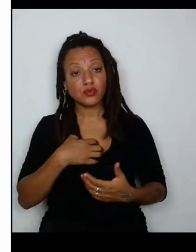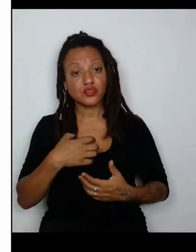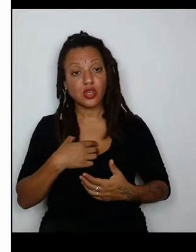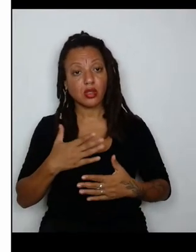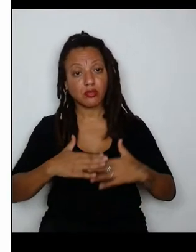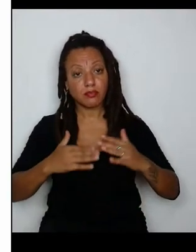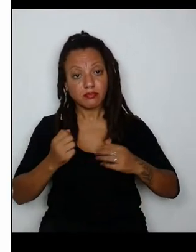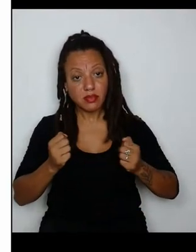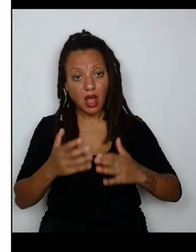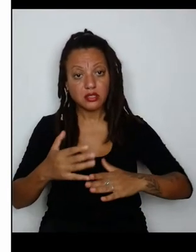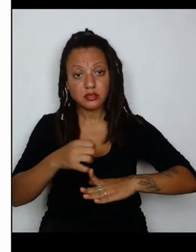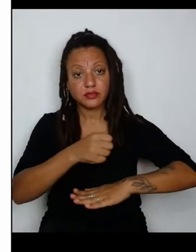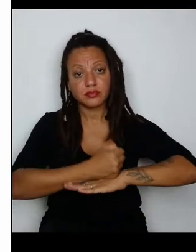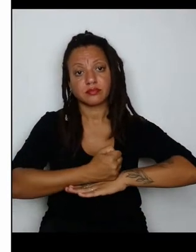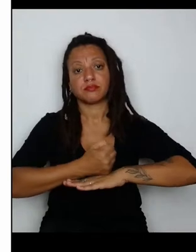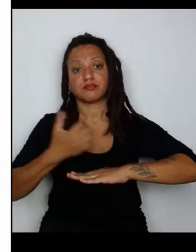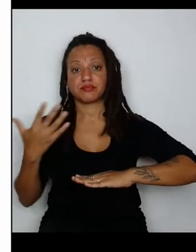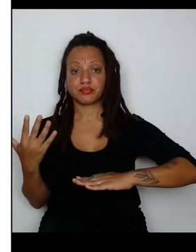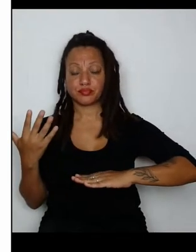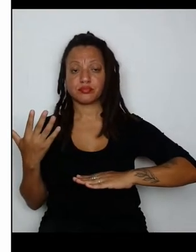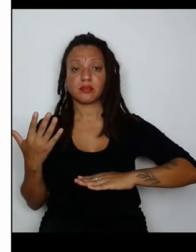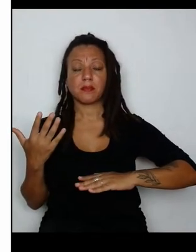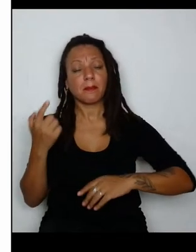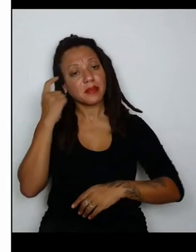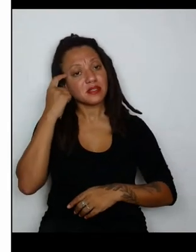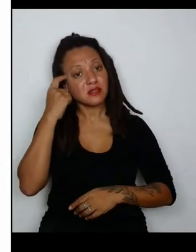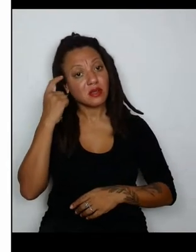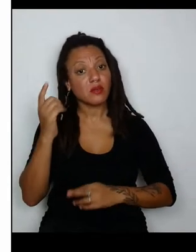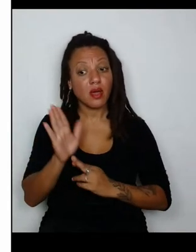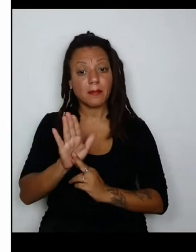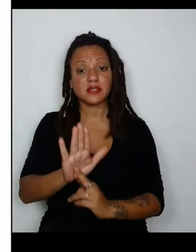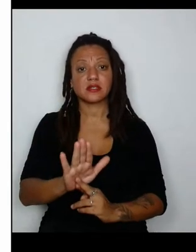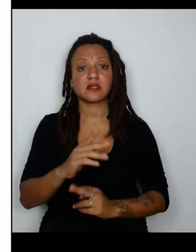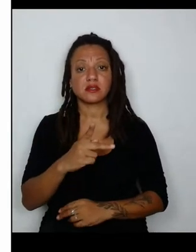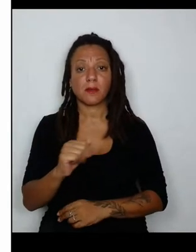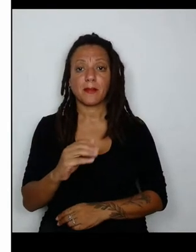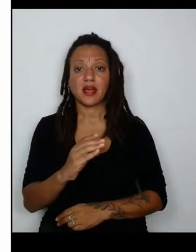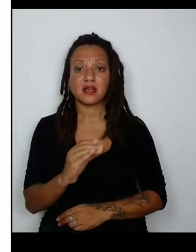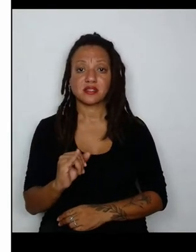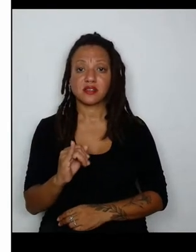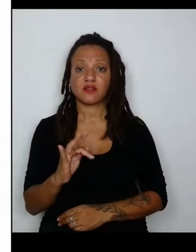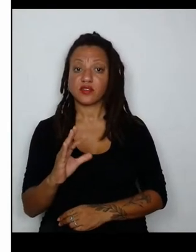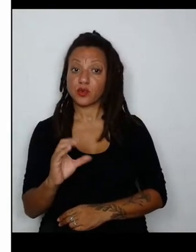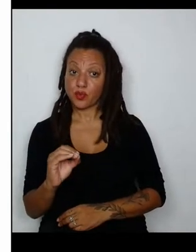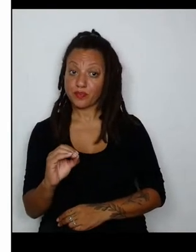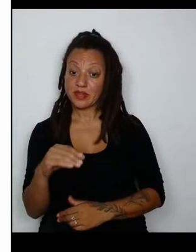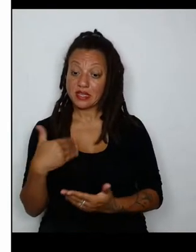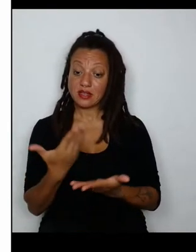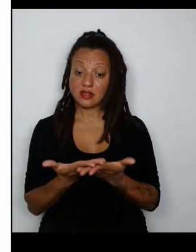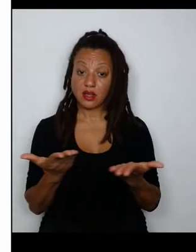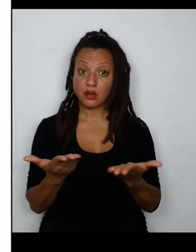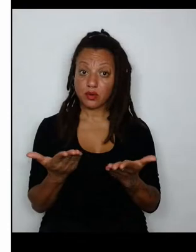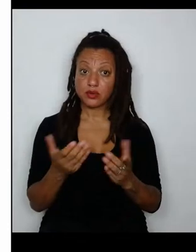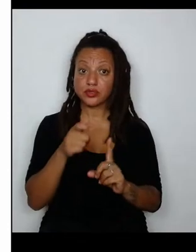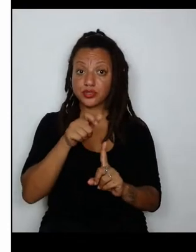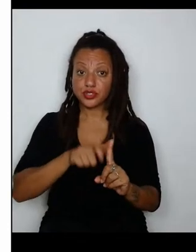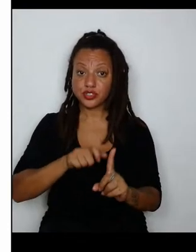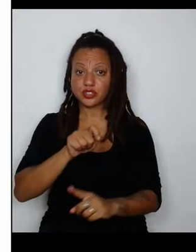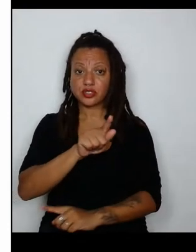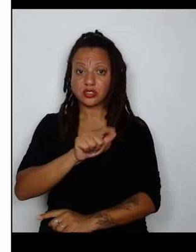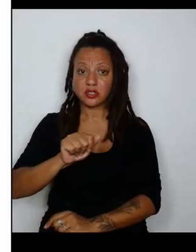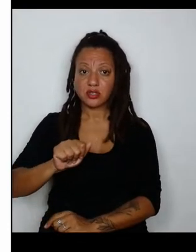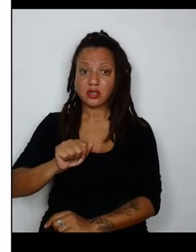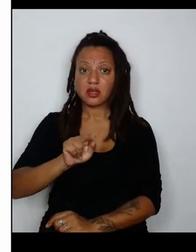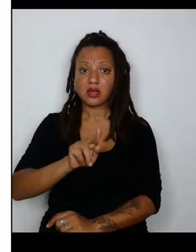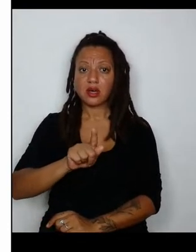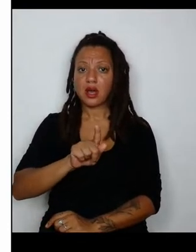of which gauguin has been and continues to be a central figure drexler's multimedia installation